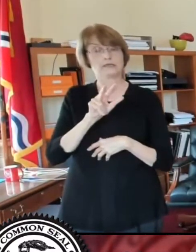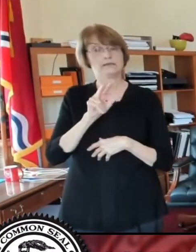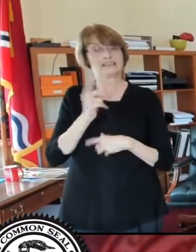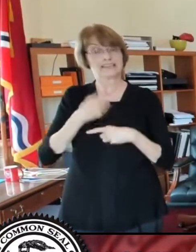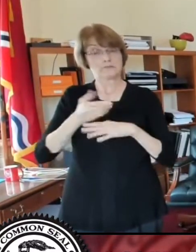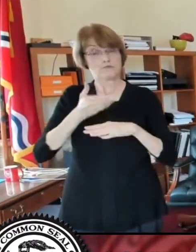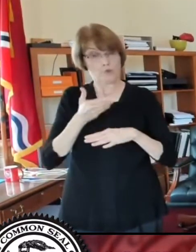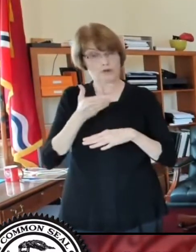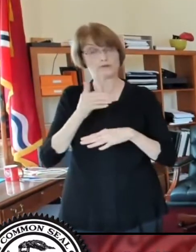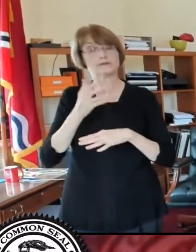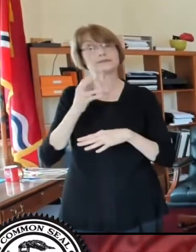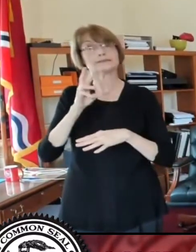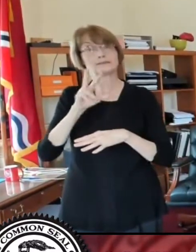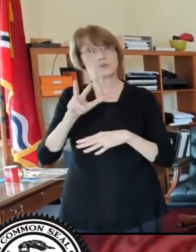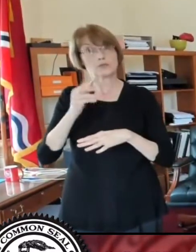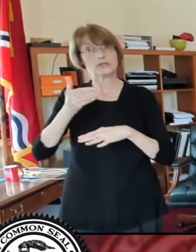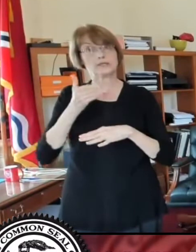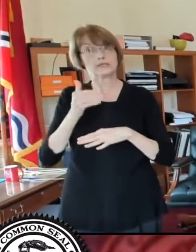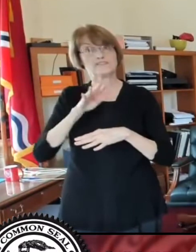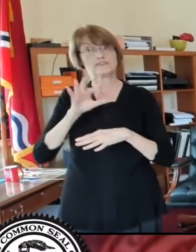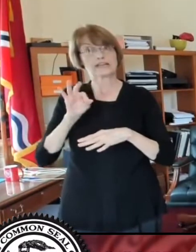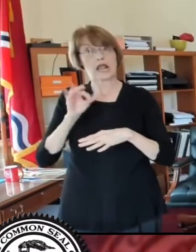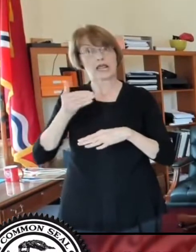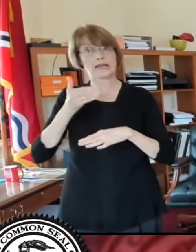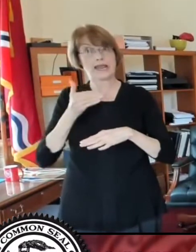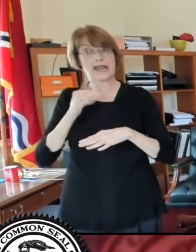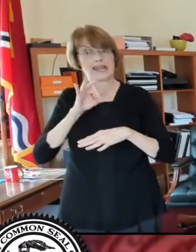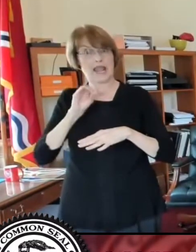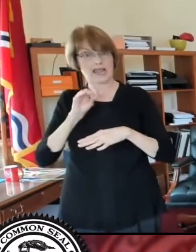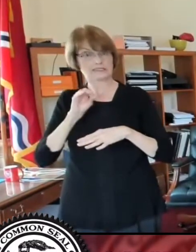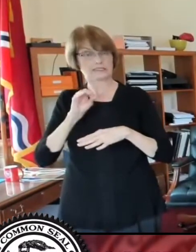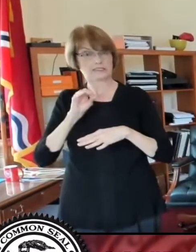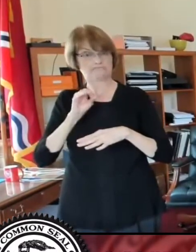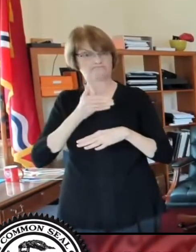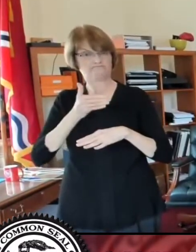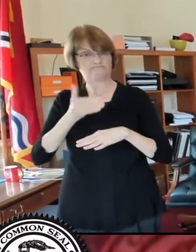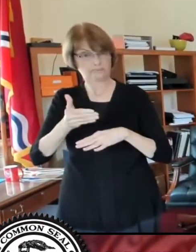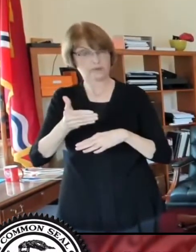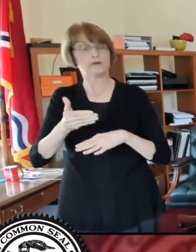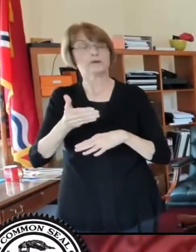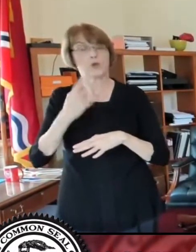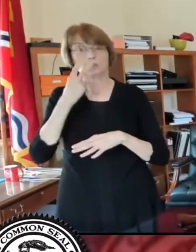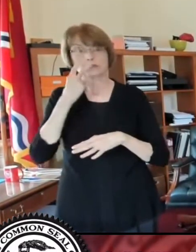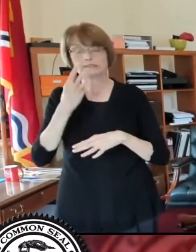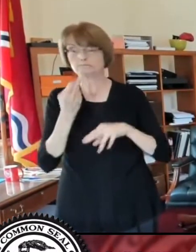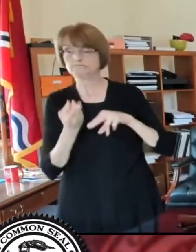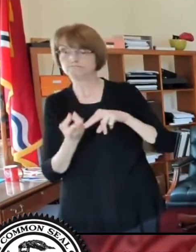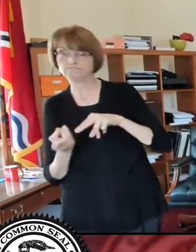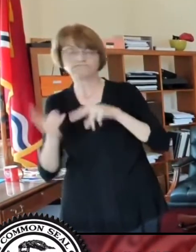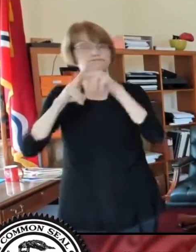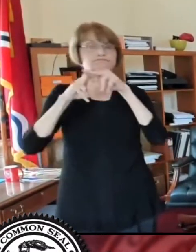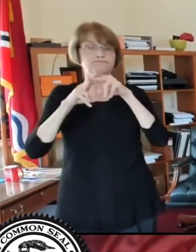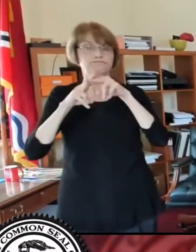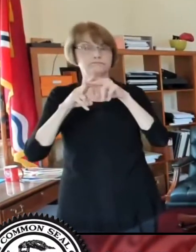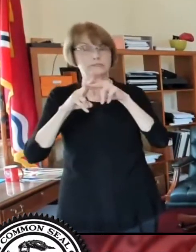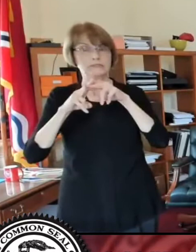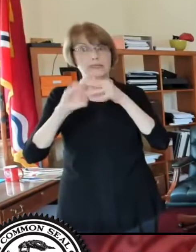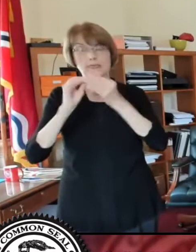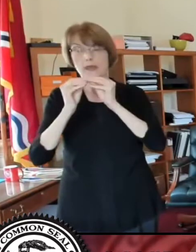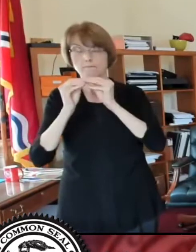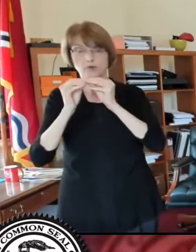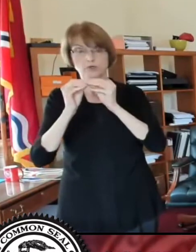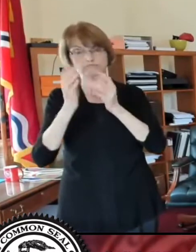then 59, and then 90. So what we're seeing here is a real increase in the number of cases